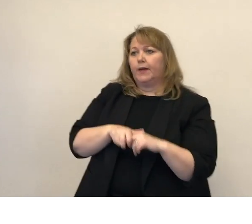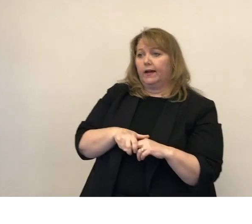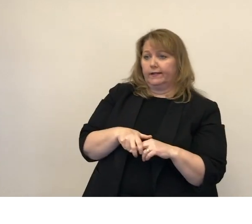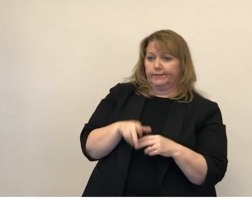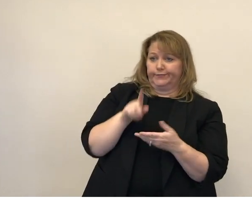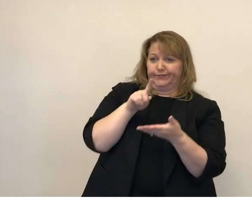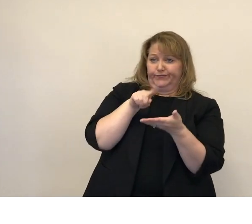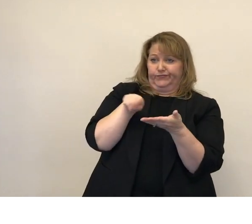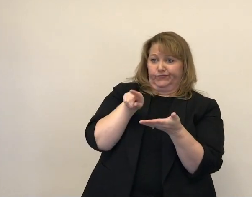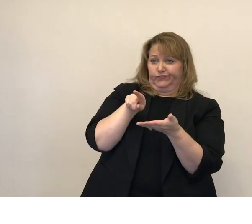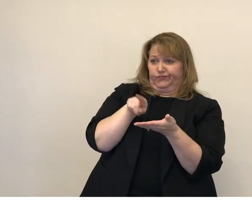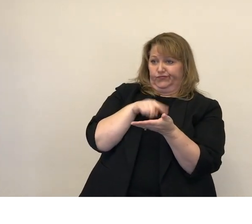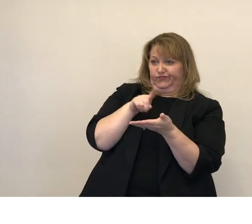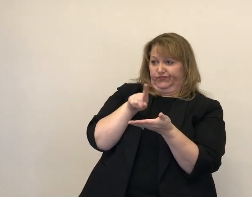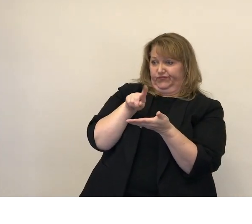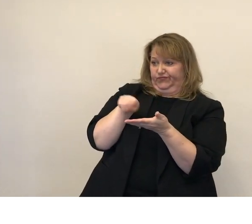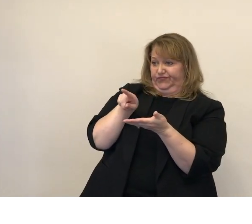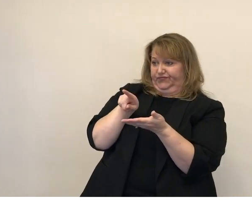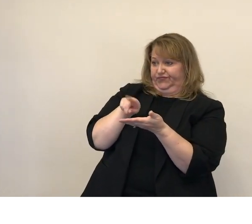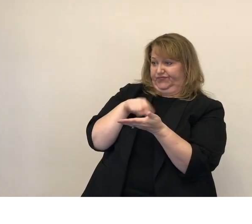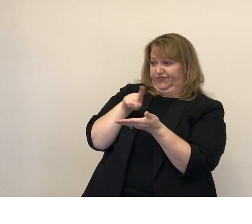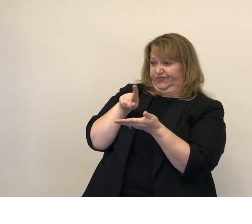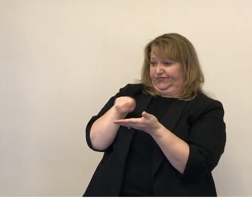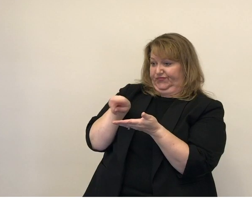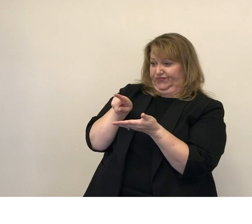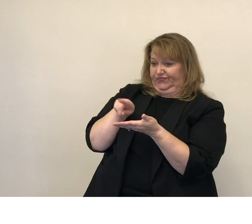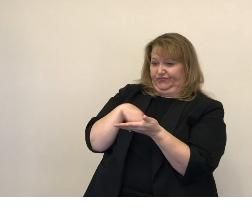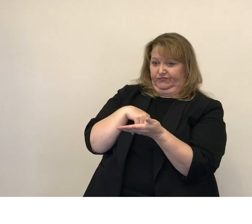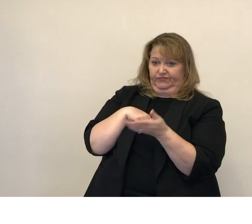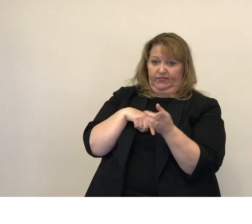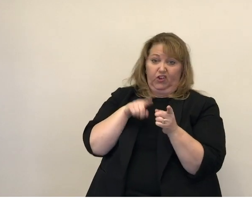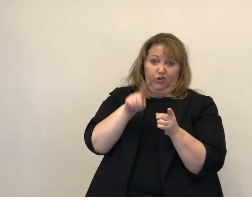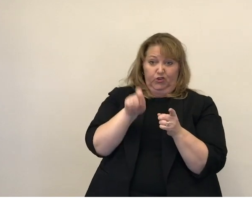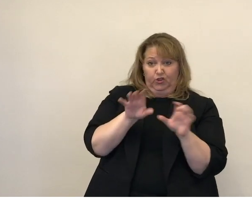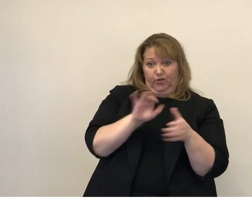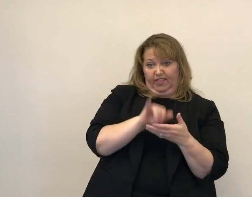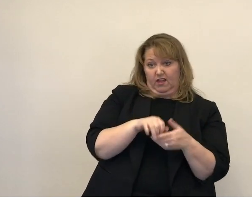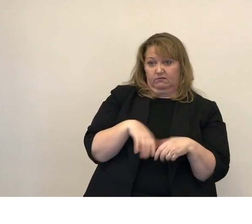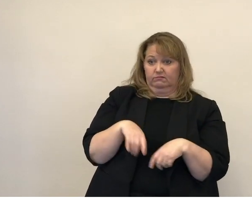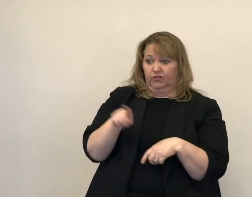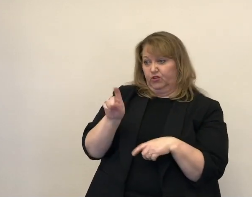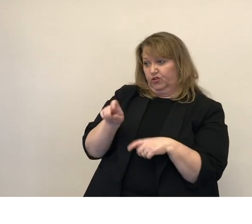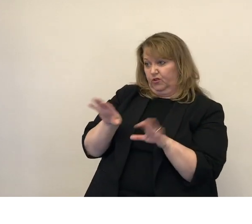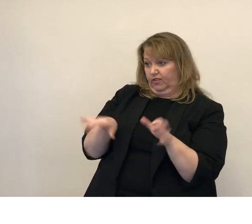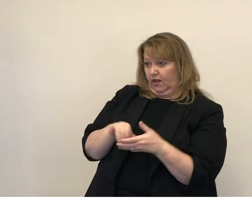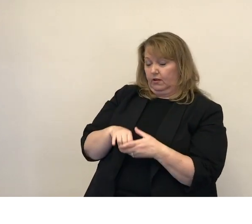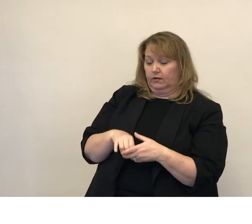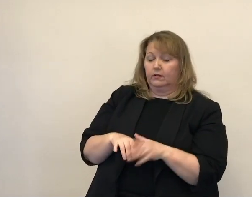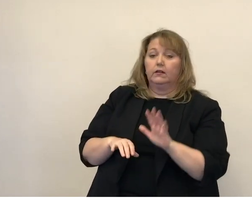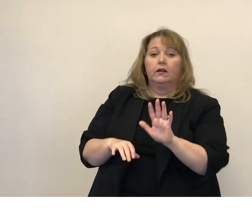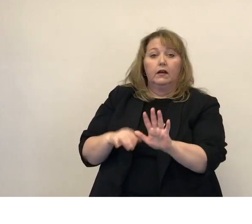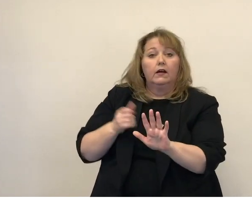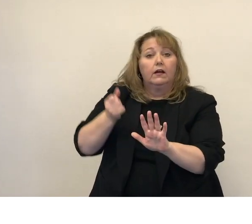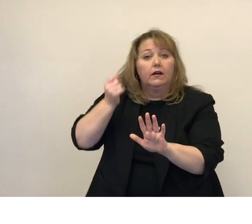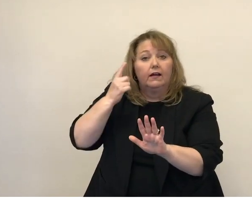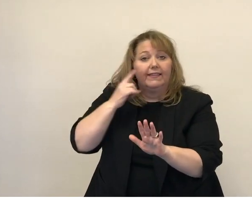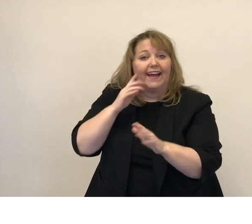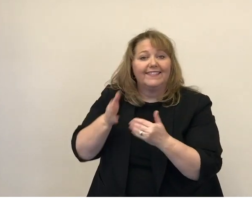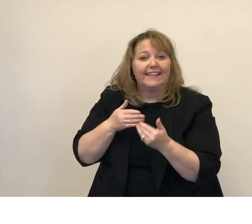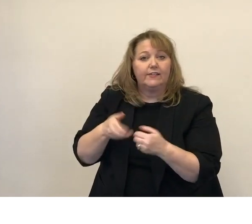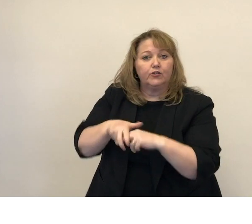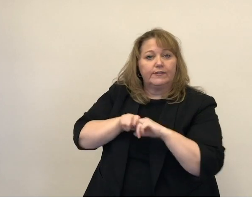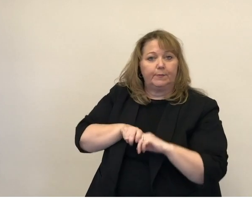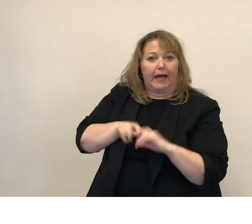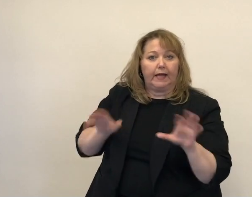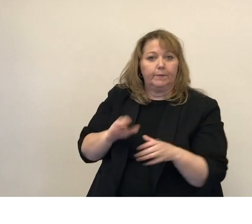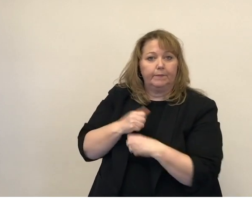easy to throw stones. And it's easy to say that do this or do that. I will stand up for the group that I've got working for the state of